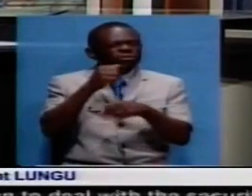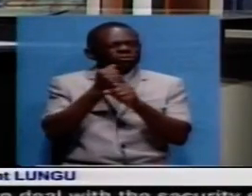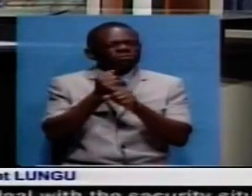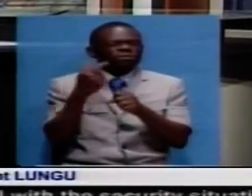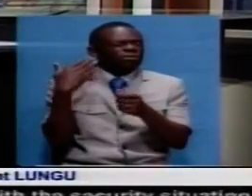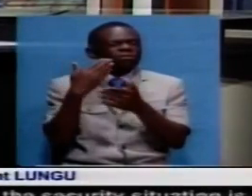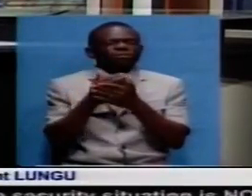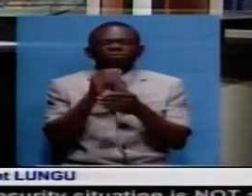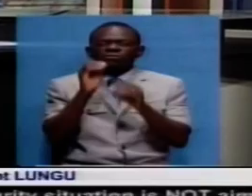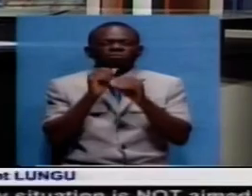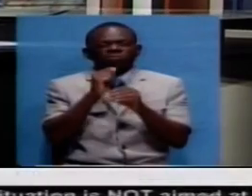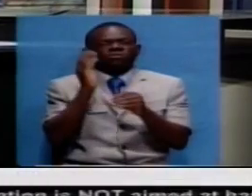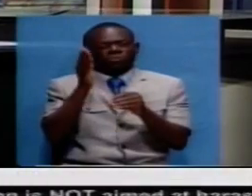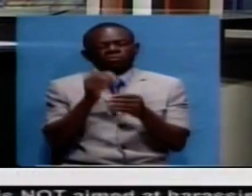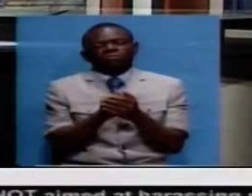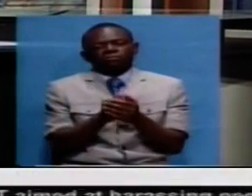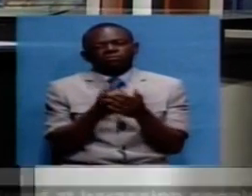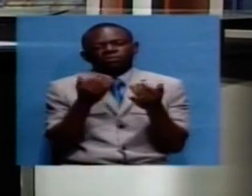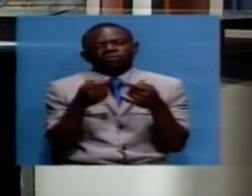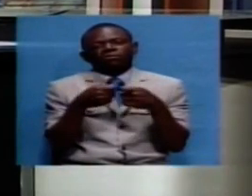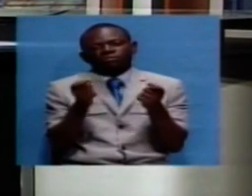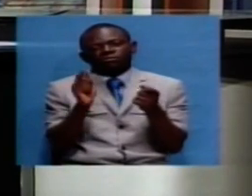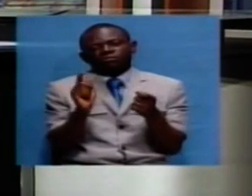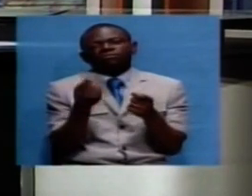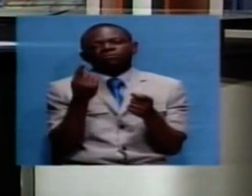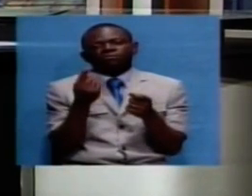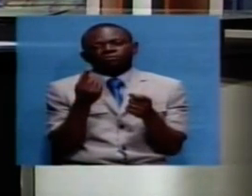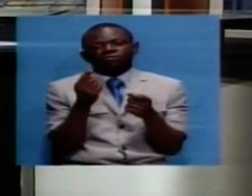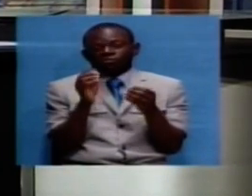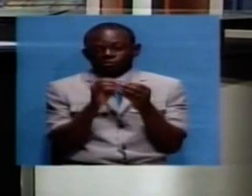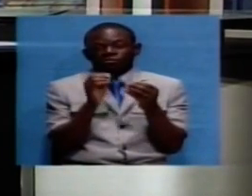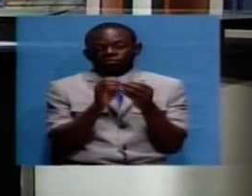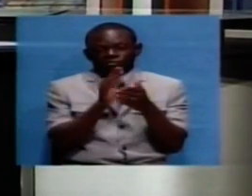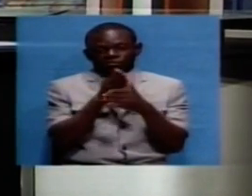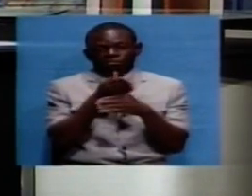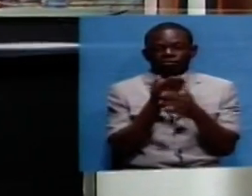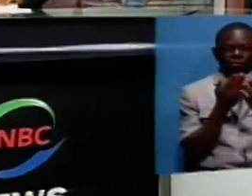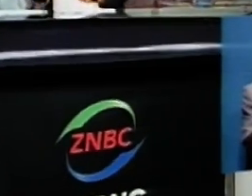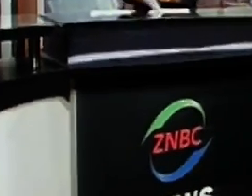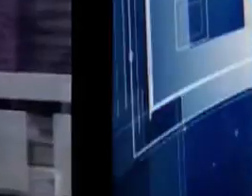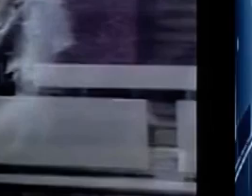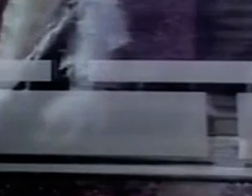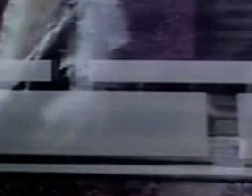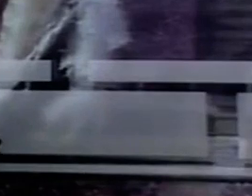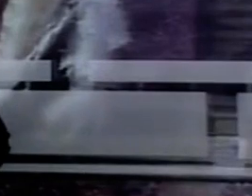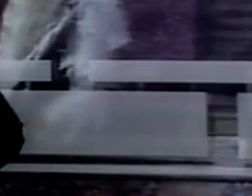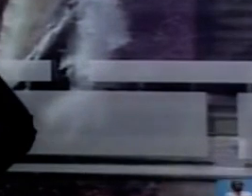This is the news at 19 hours on TV1. We take our first commercial break. We have more news after that. Stay with